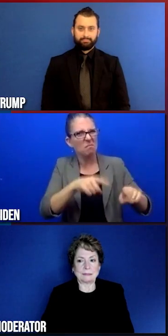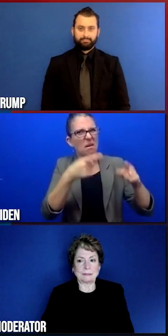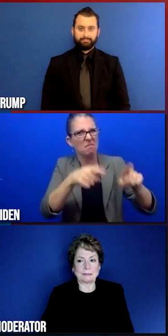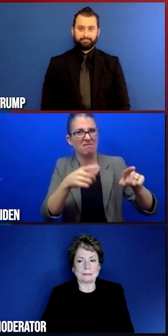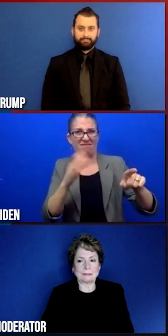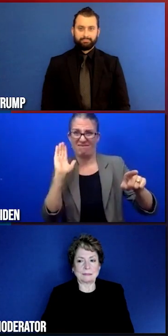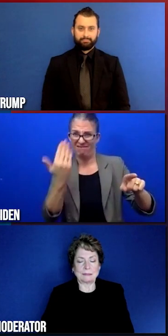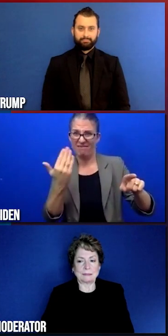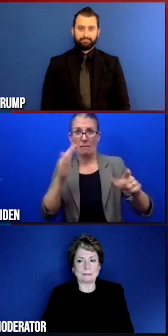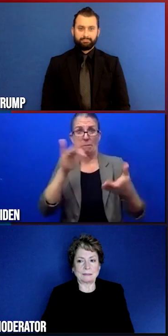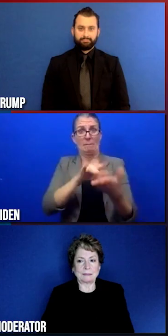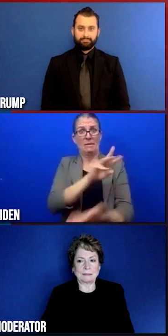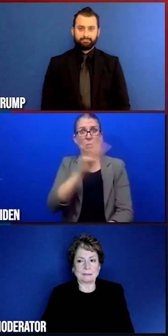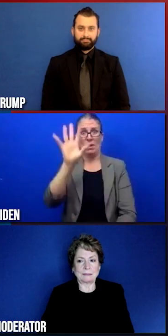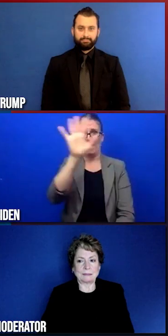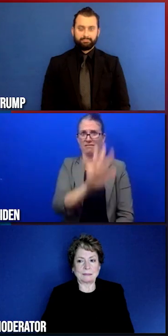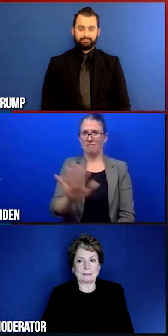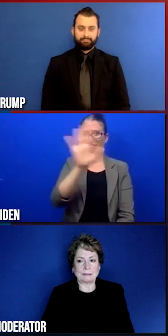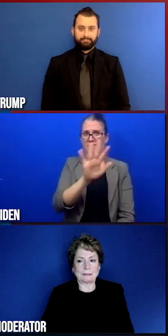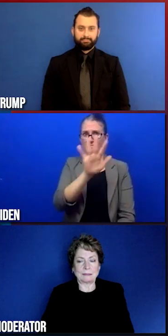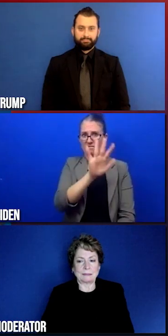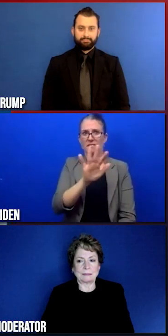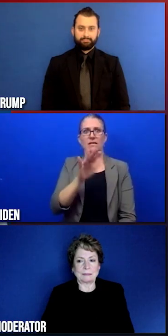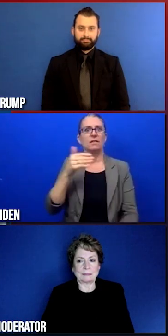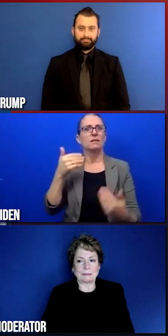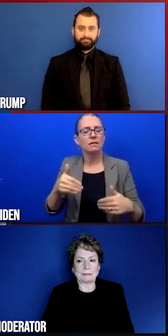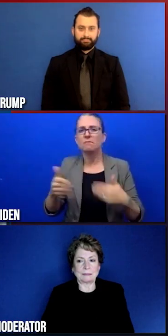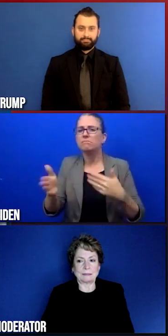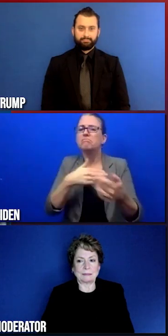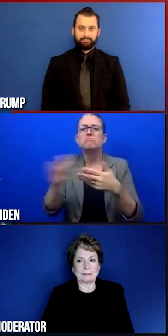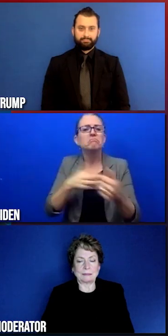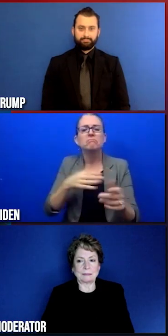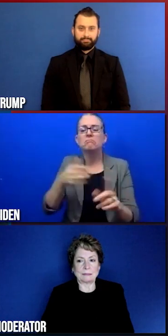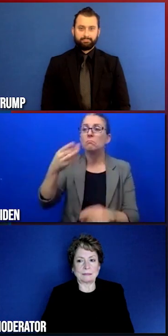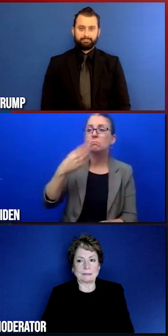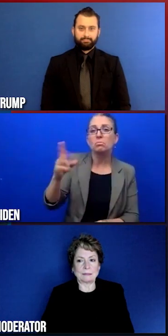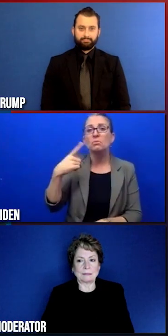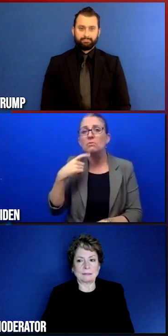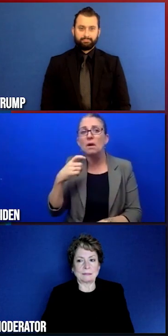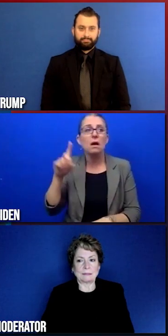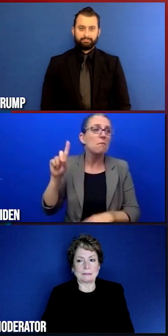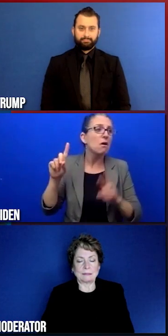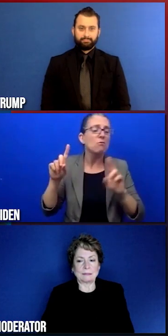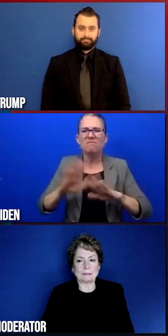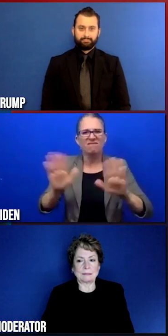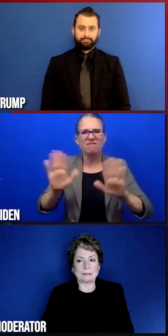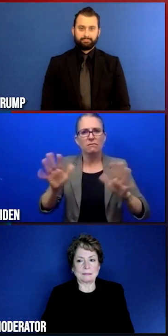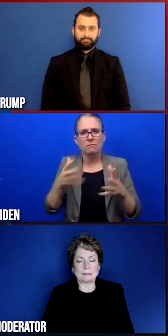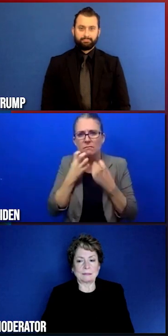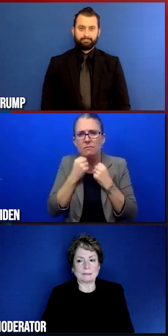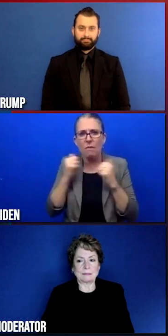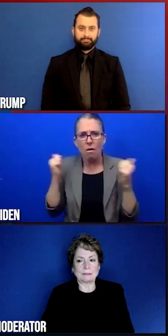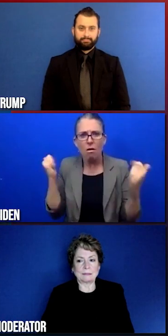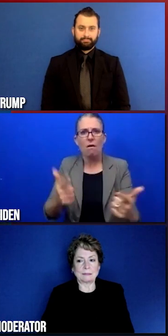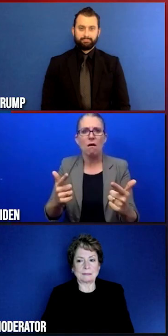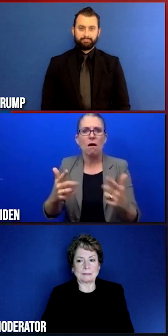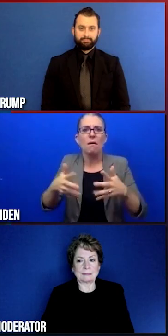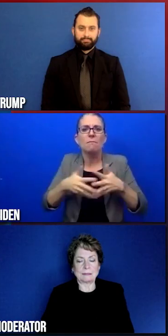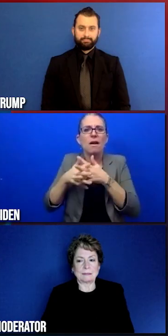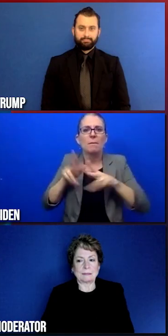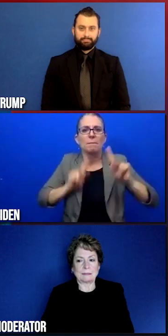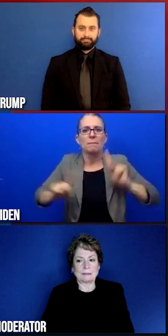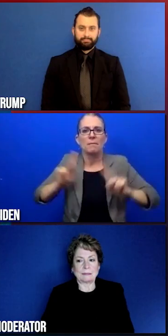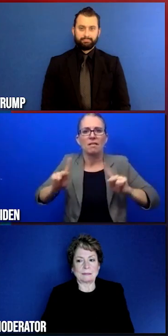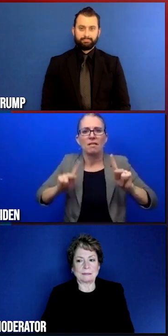all Americans. And what we have to do is say, wear these masks, number one. Make sure we get the help that the businesses need that